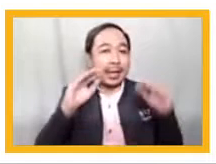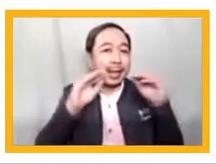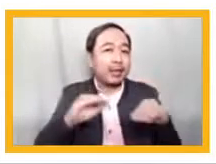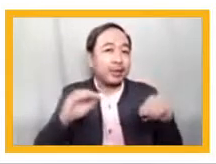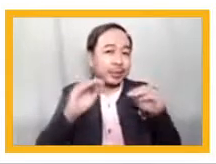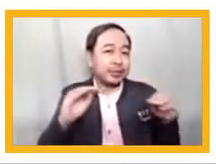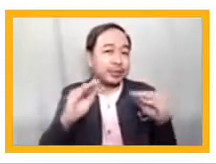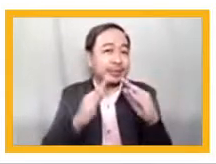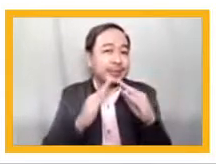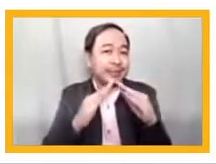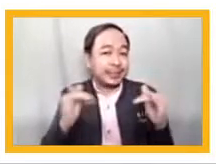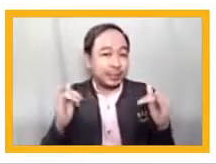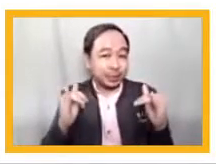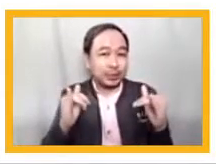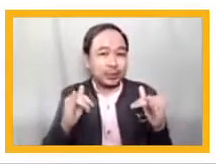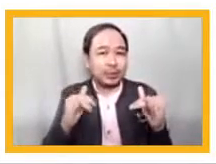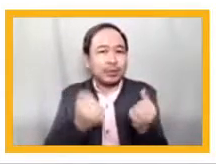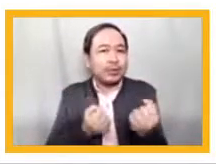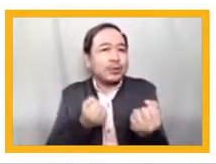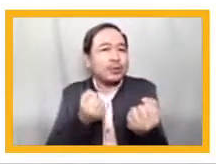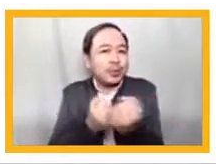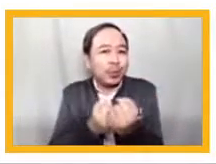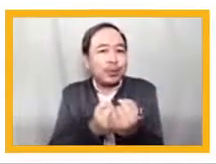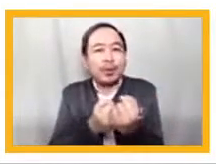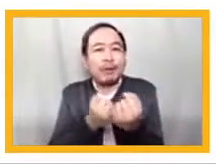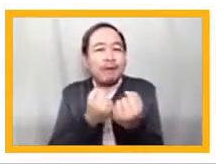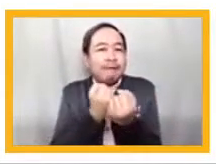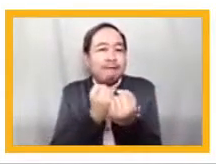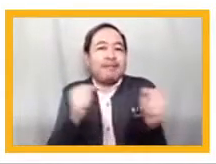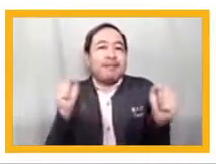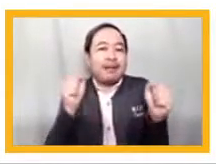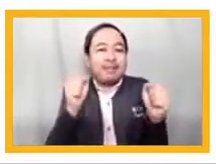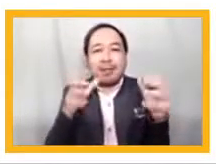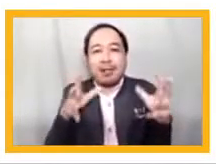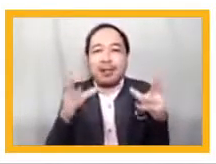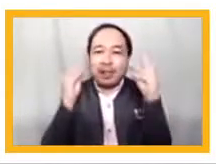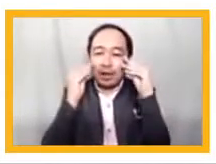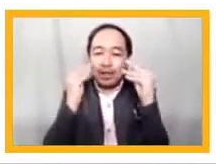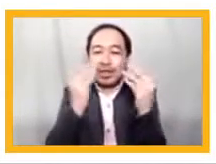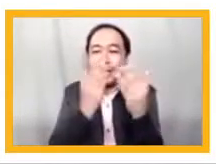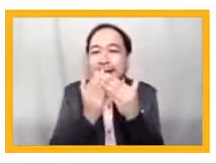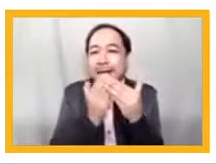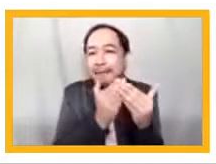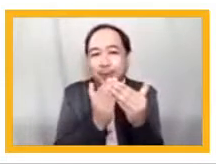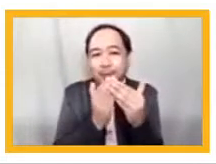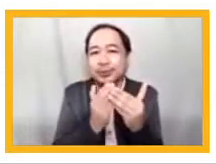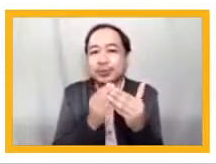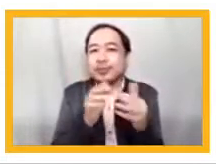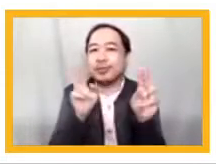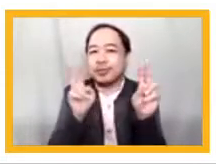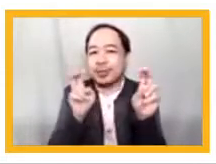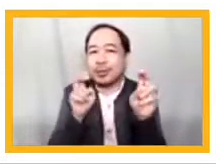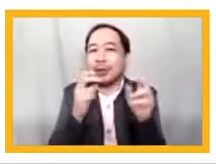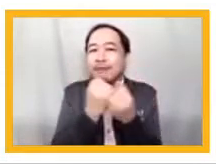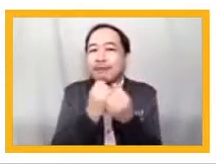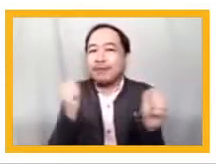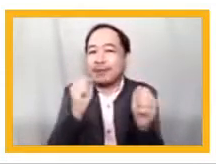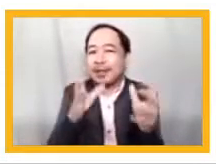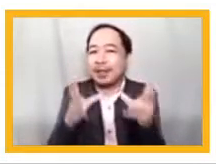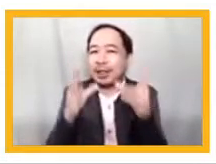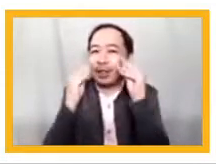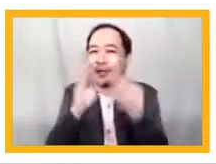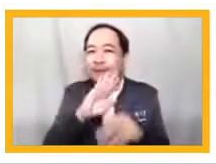the Freedom Learning Freedom Campus with the Freedom Learning for All, with the tagline of Freedom Learning for All. It